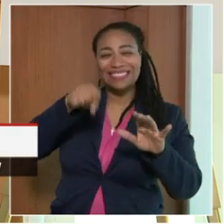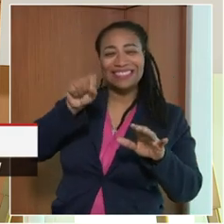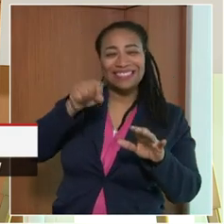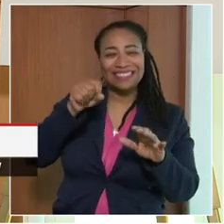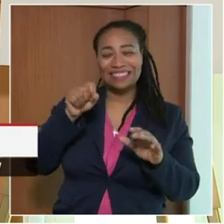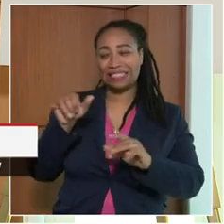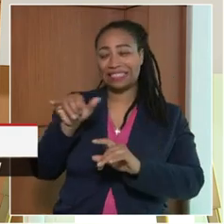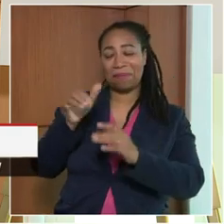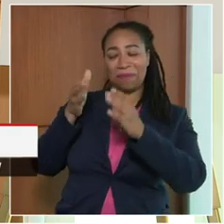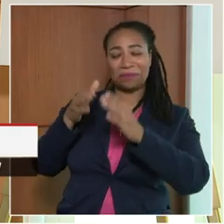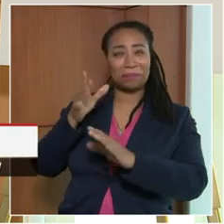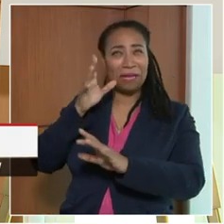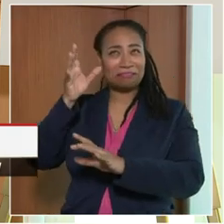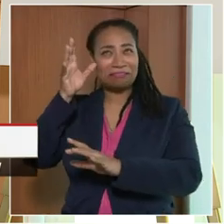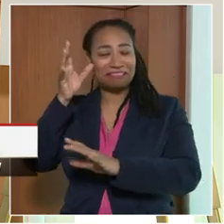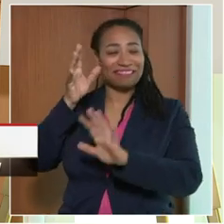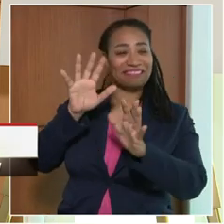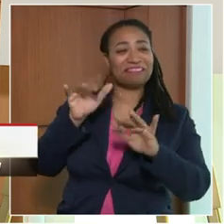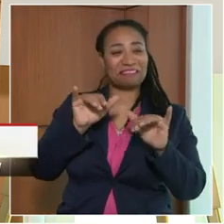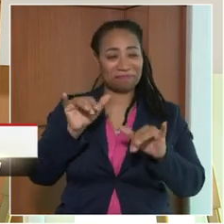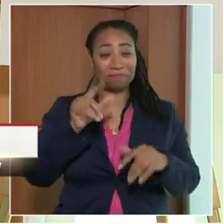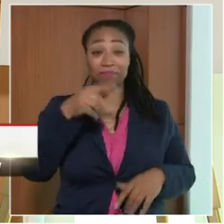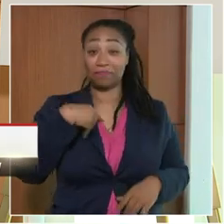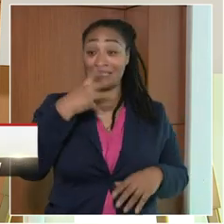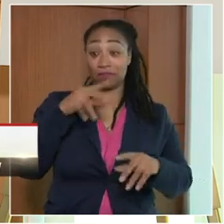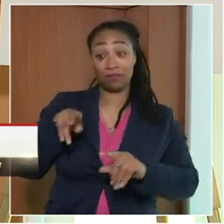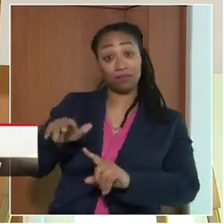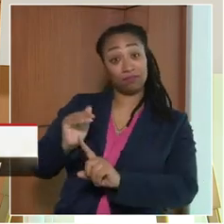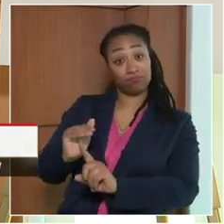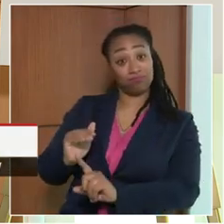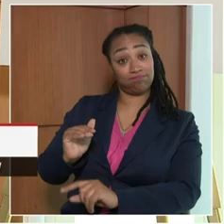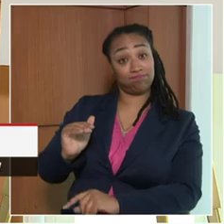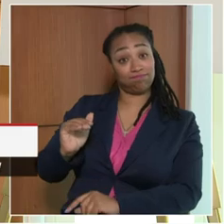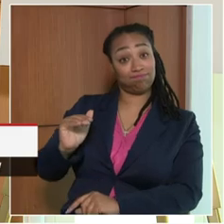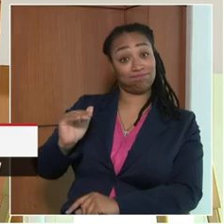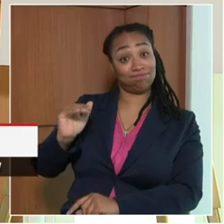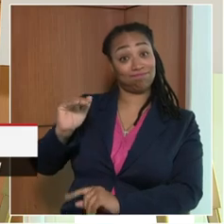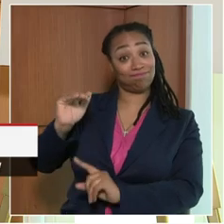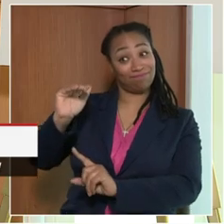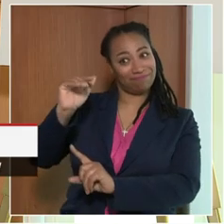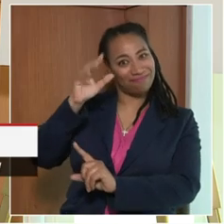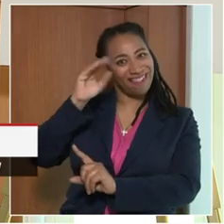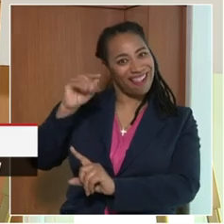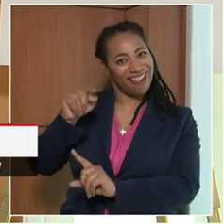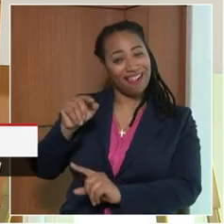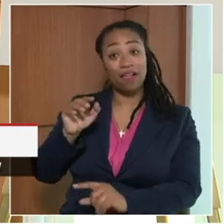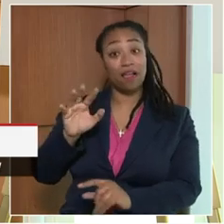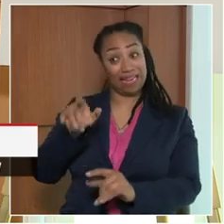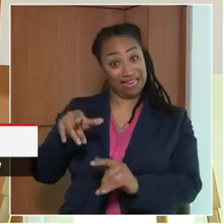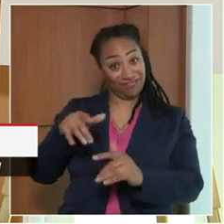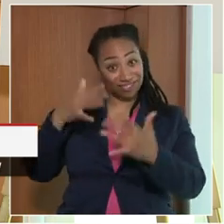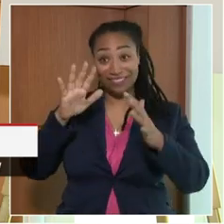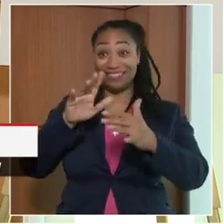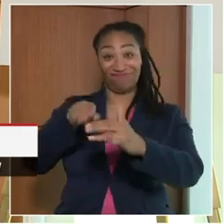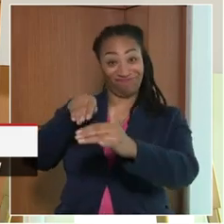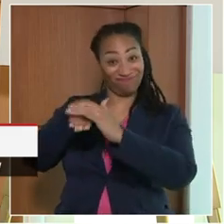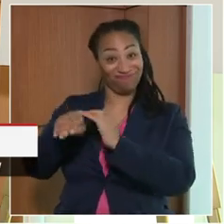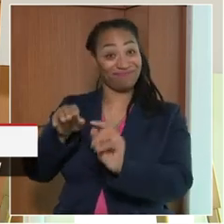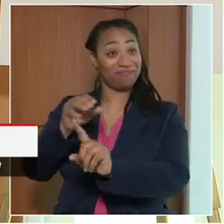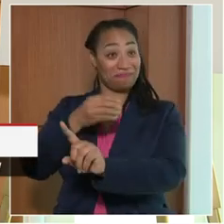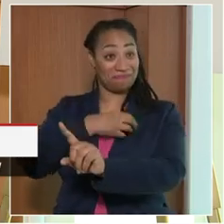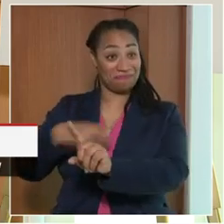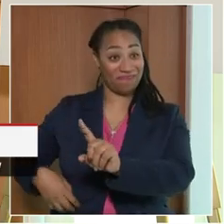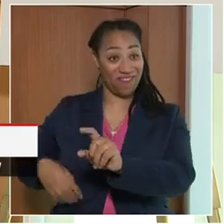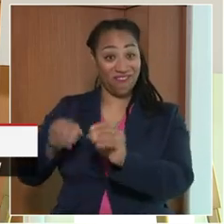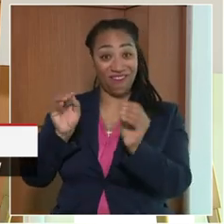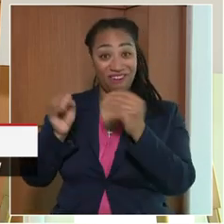Percy became, he went to college on a posse scholarship, and now he's serving as a chief of staff for an organization. But I say all